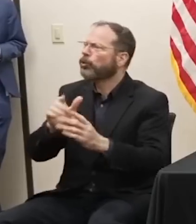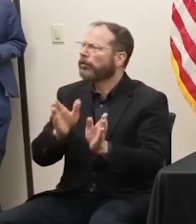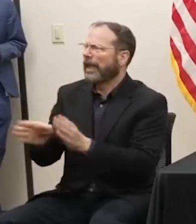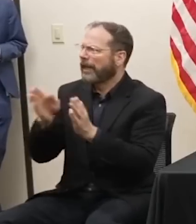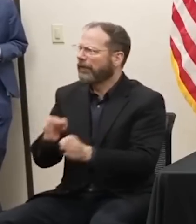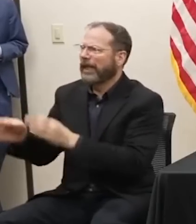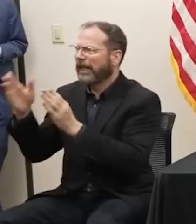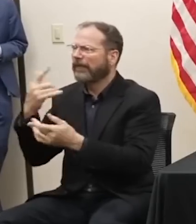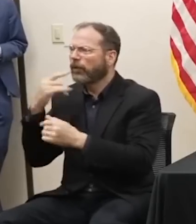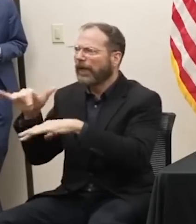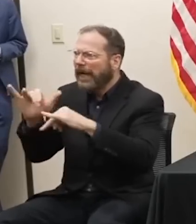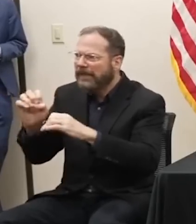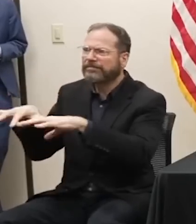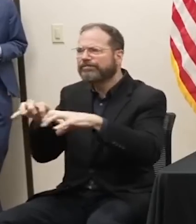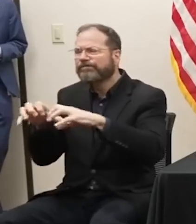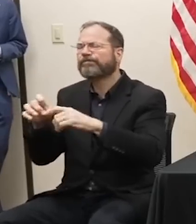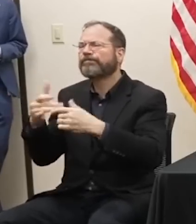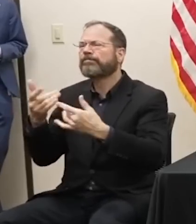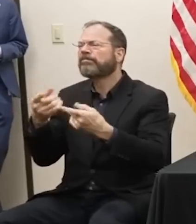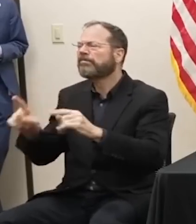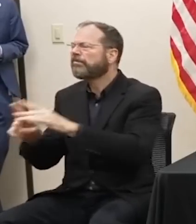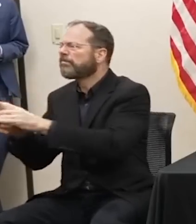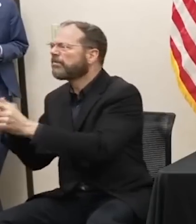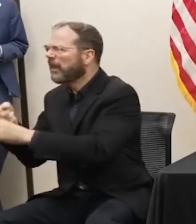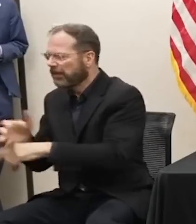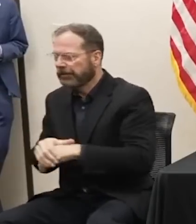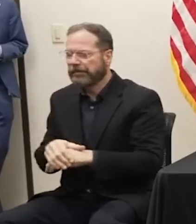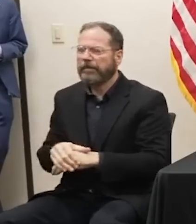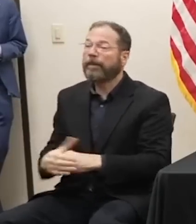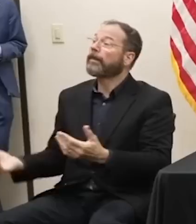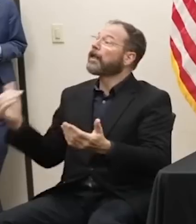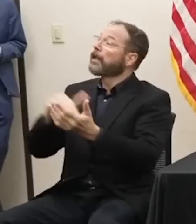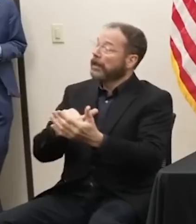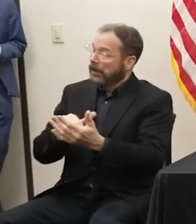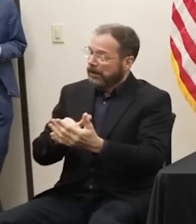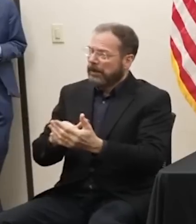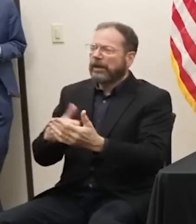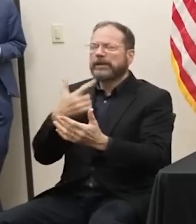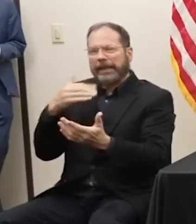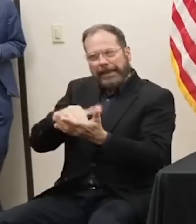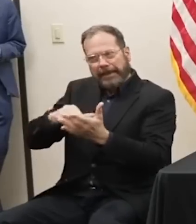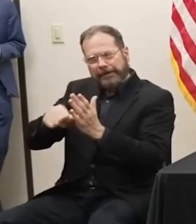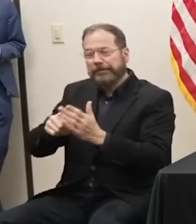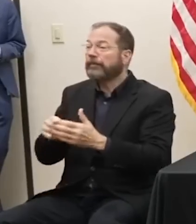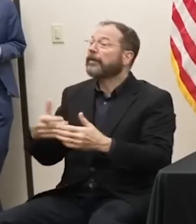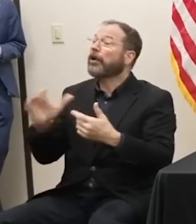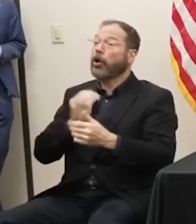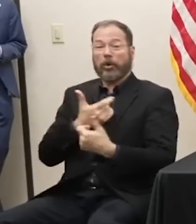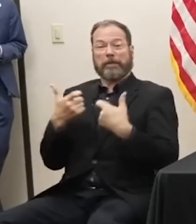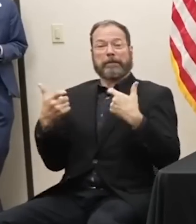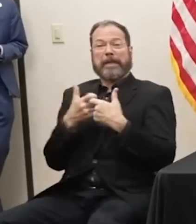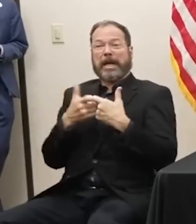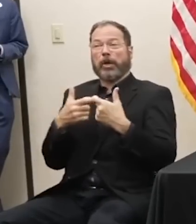issues arise. And once again, to emphasize, the power grid